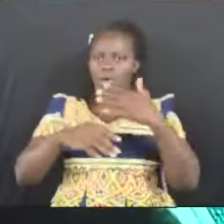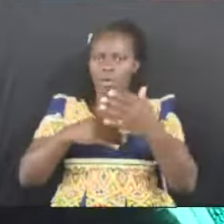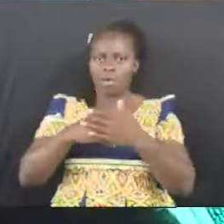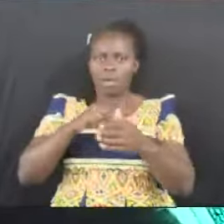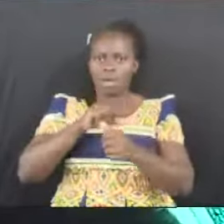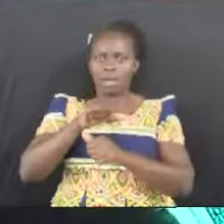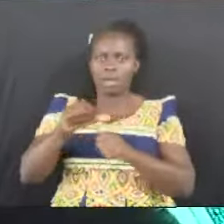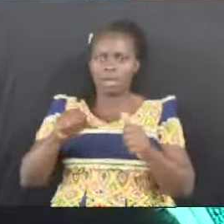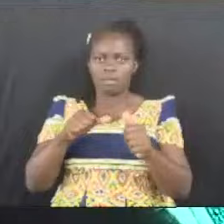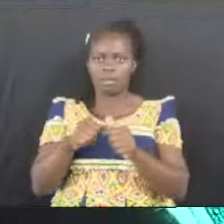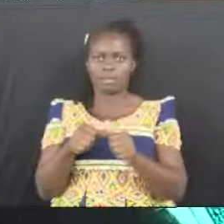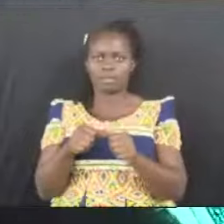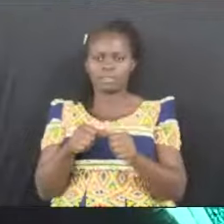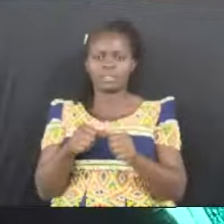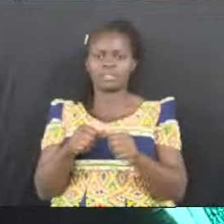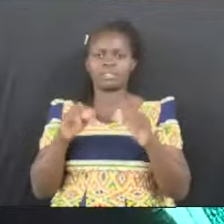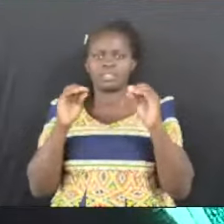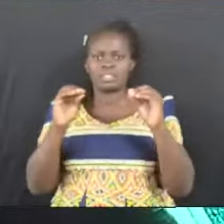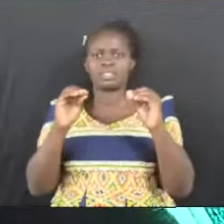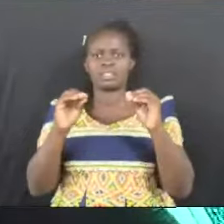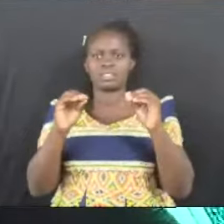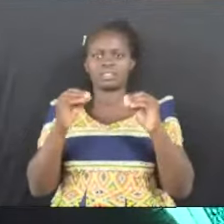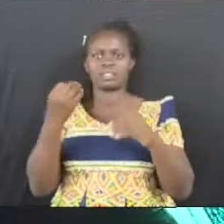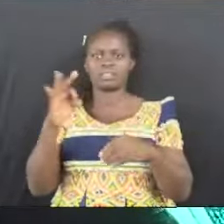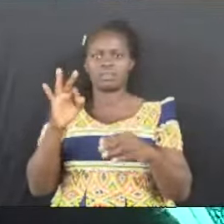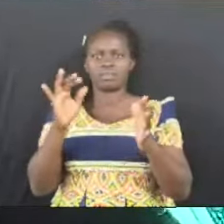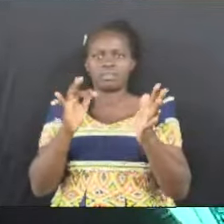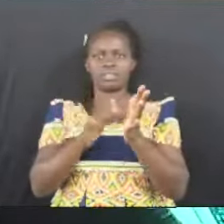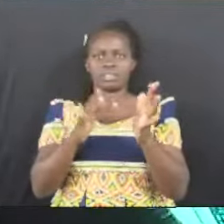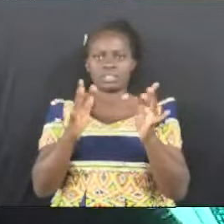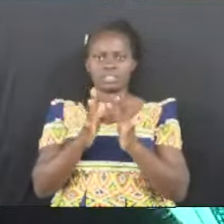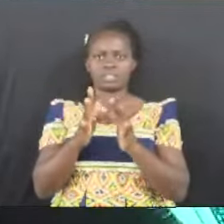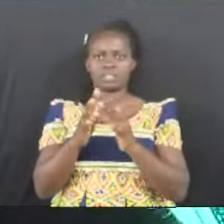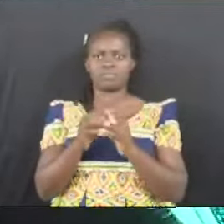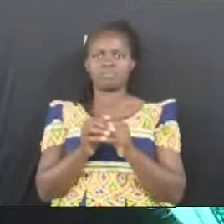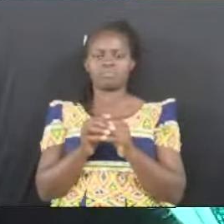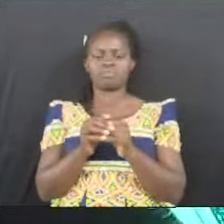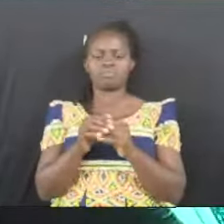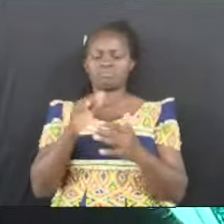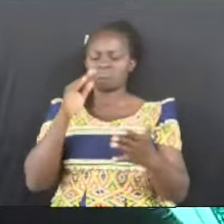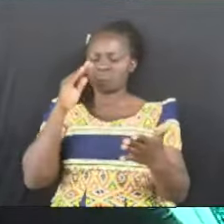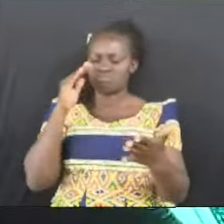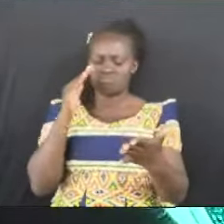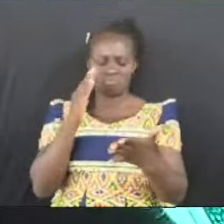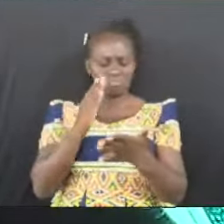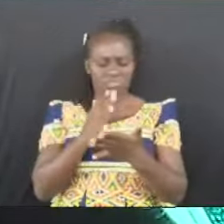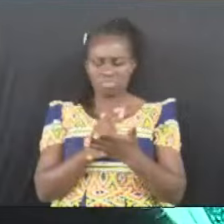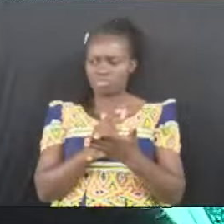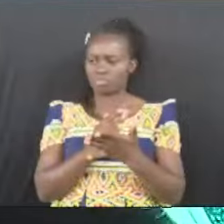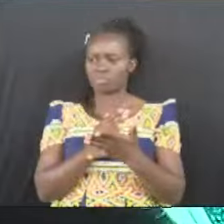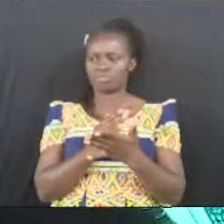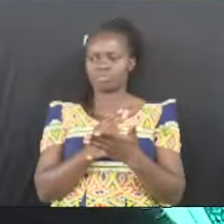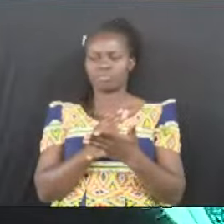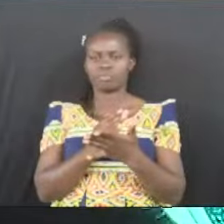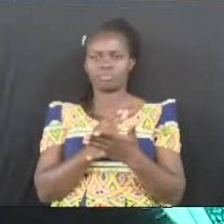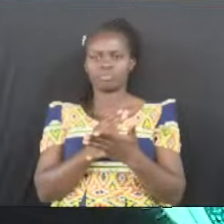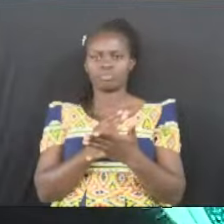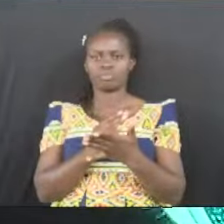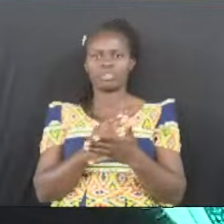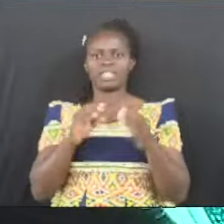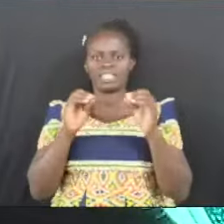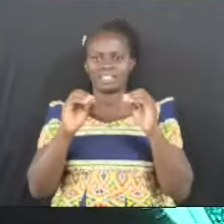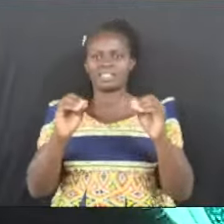in substance, the teachings of Jesus. You know, in fact, even the Beatitude are a